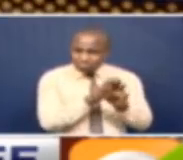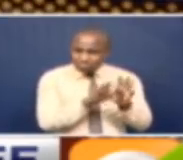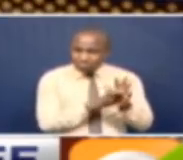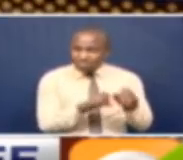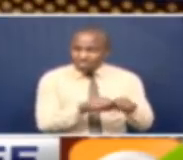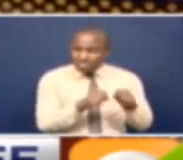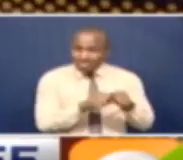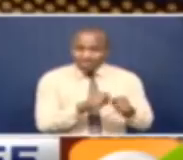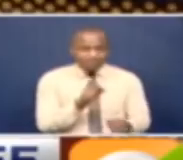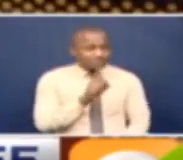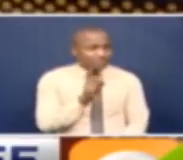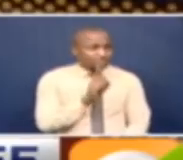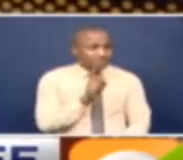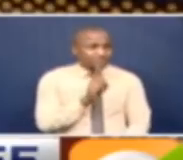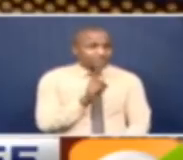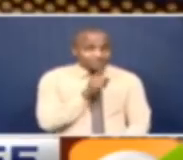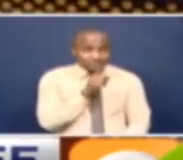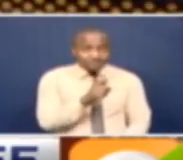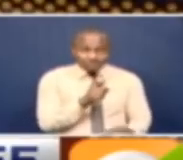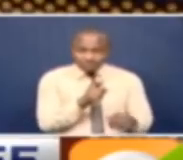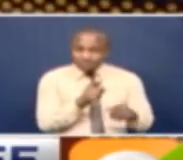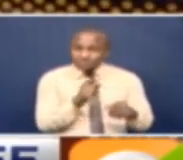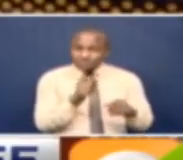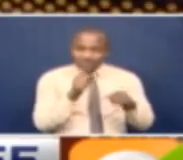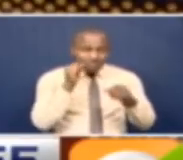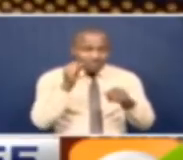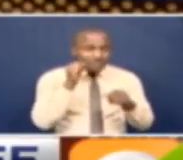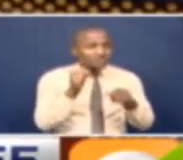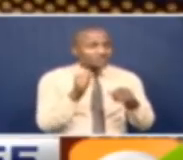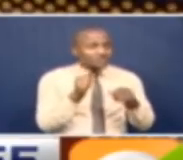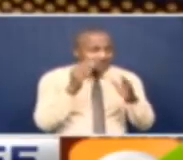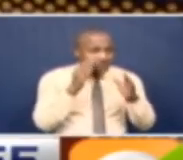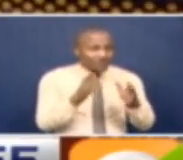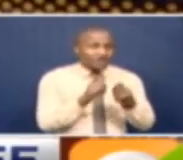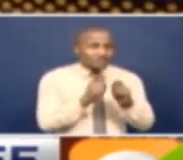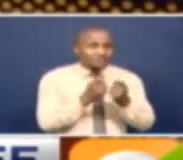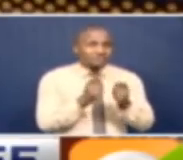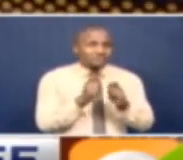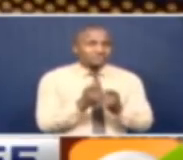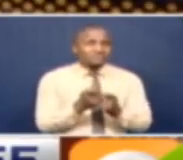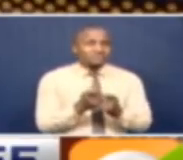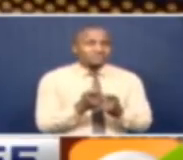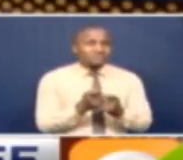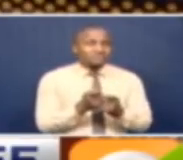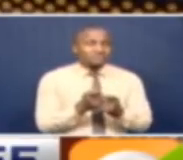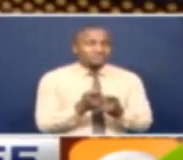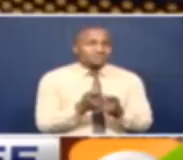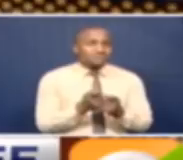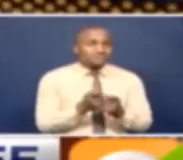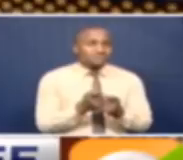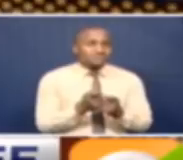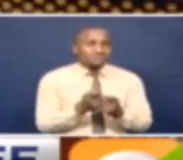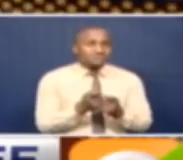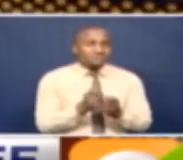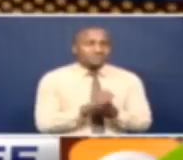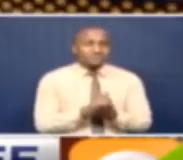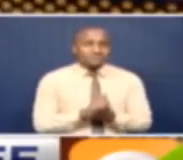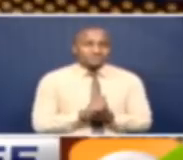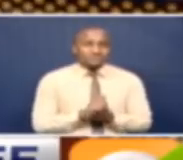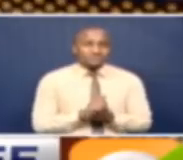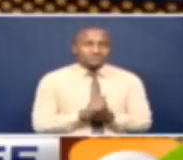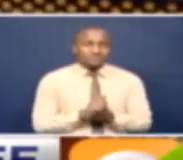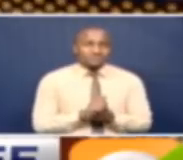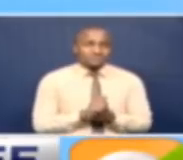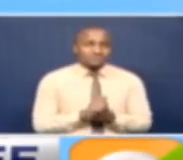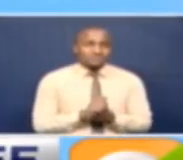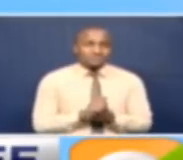a politics that is based on ethnic math. If you live by the sword, you must learn how to die by it. Let me just interject. So